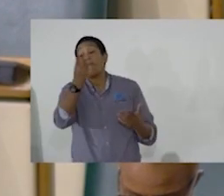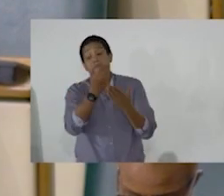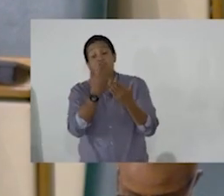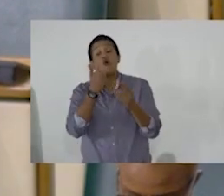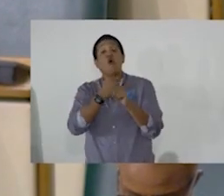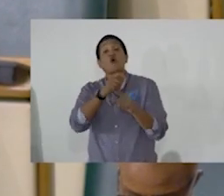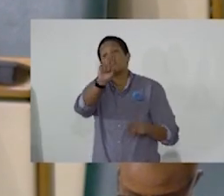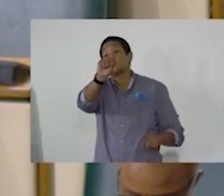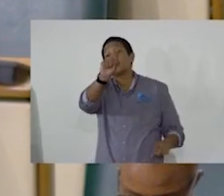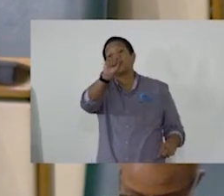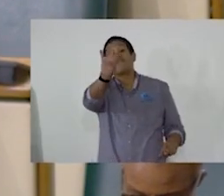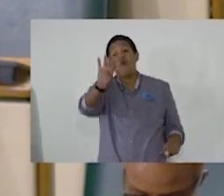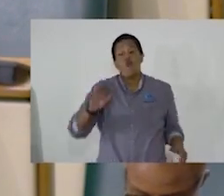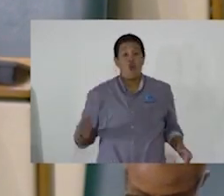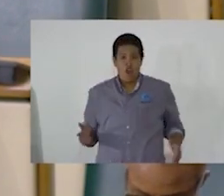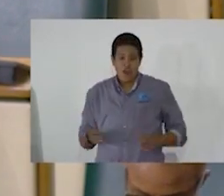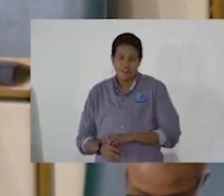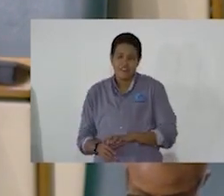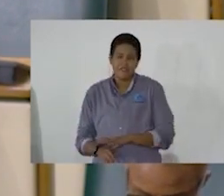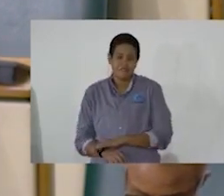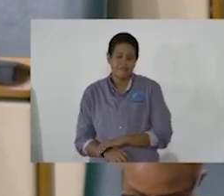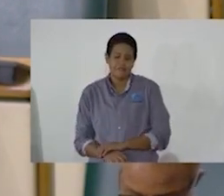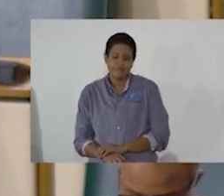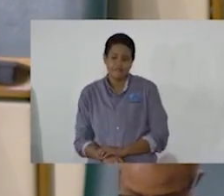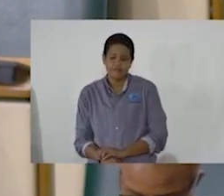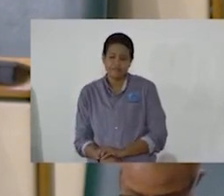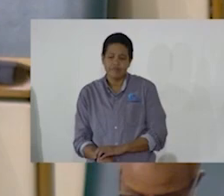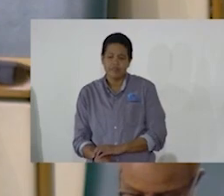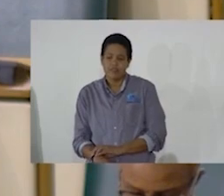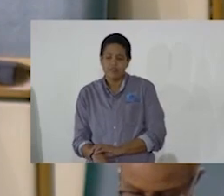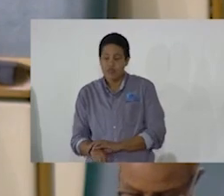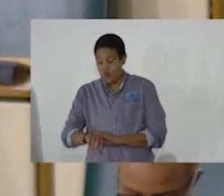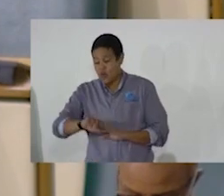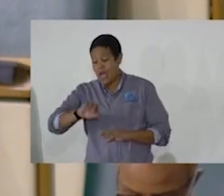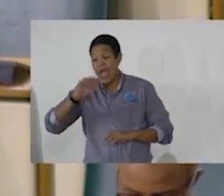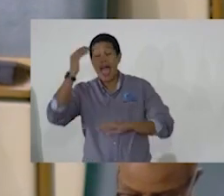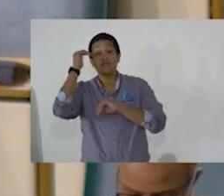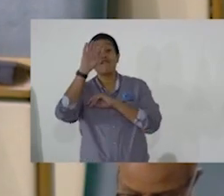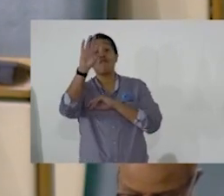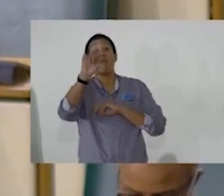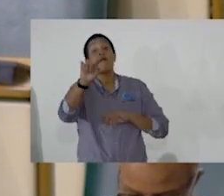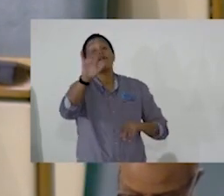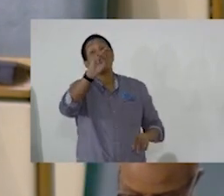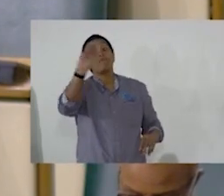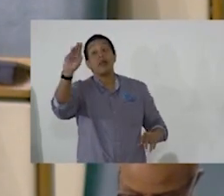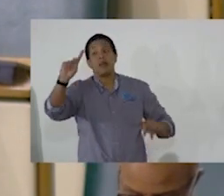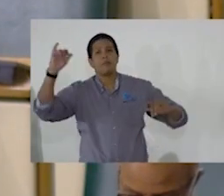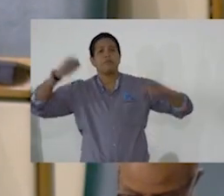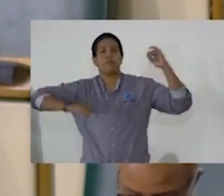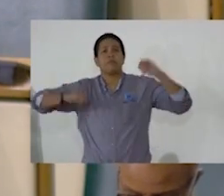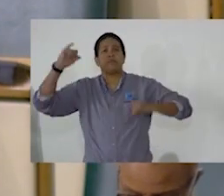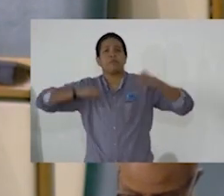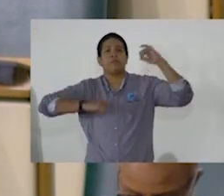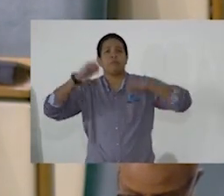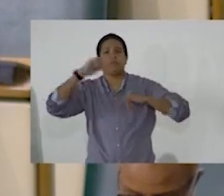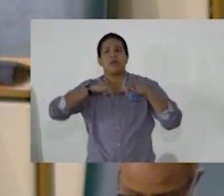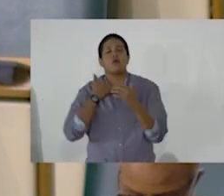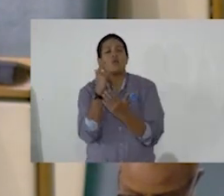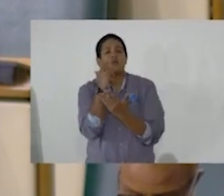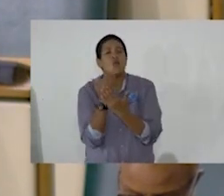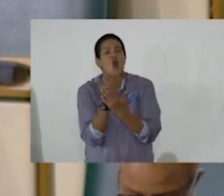before 2024, we will have 4.5 million visitors and we will earn